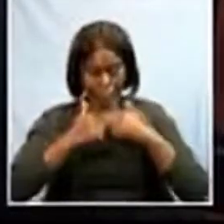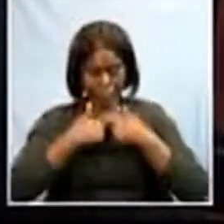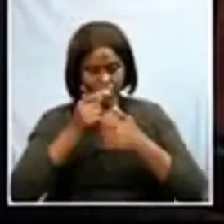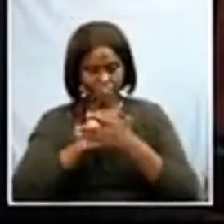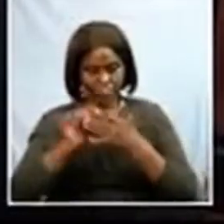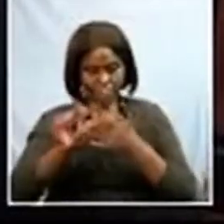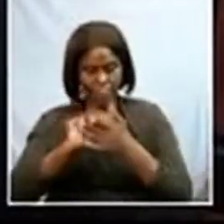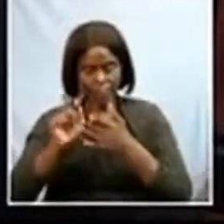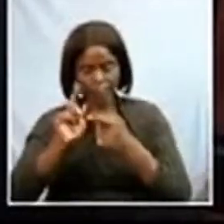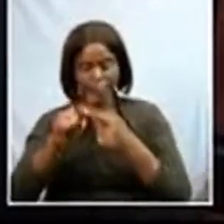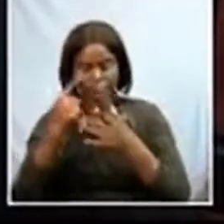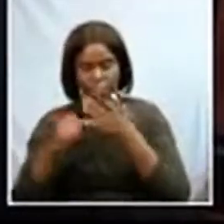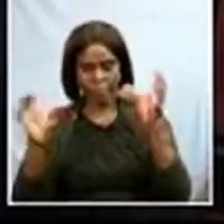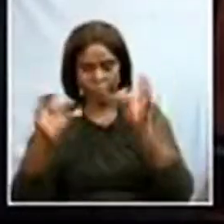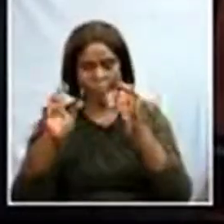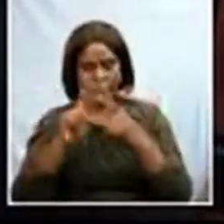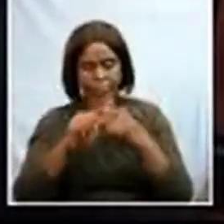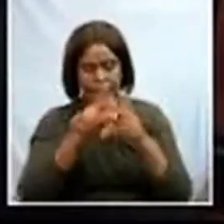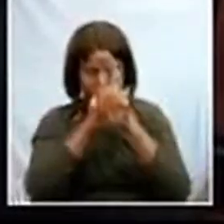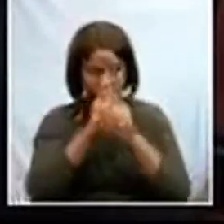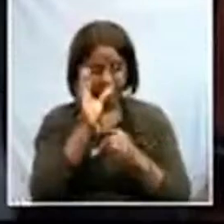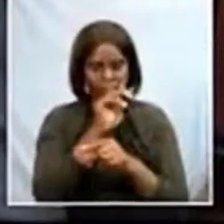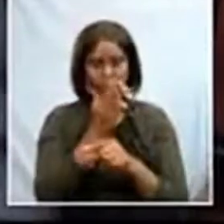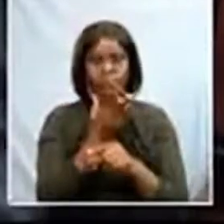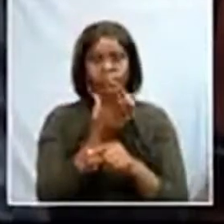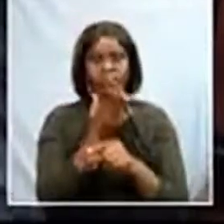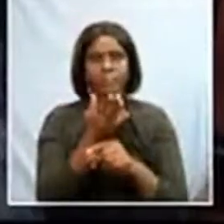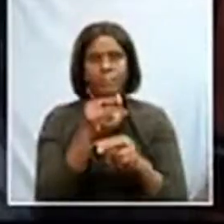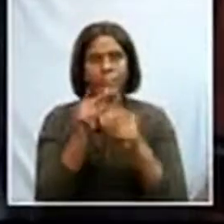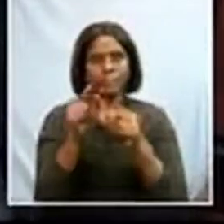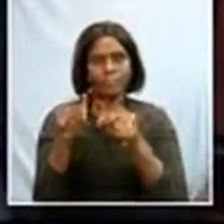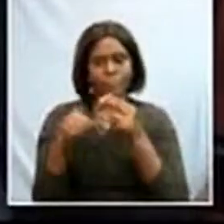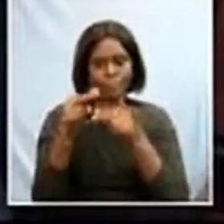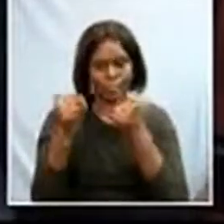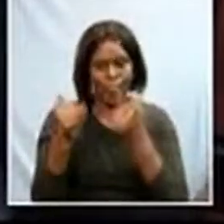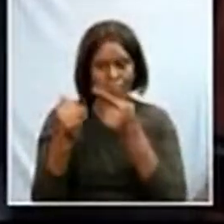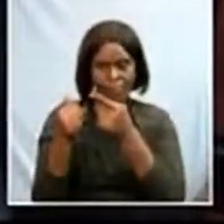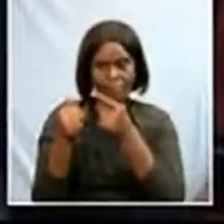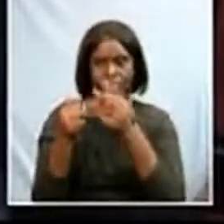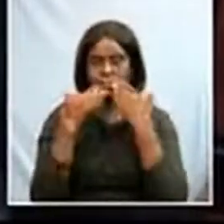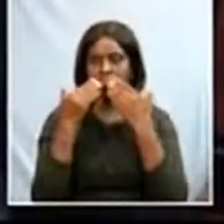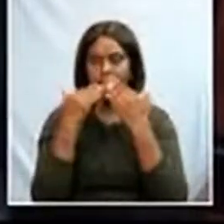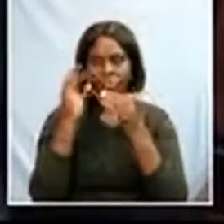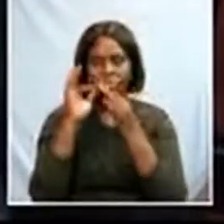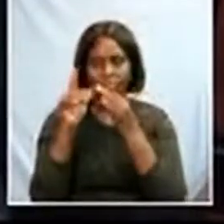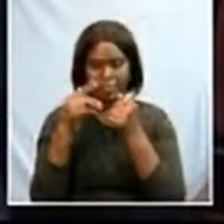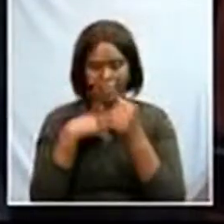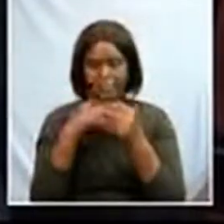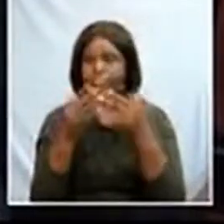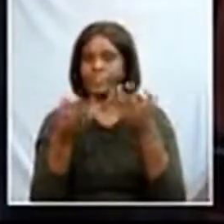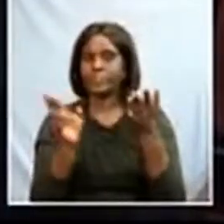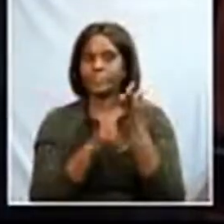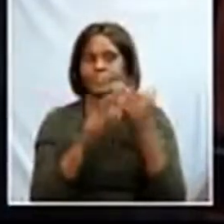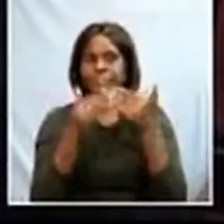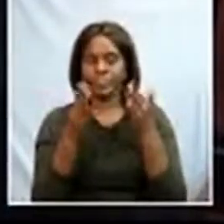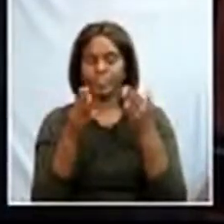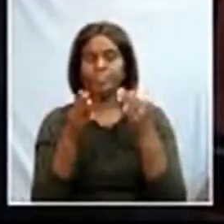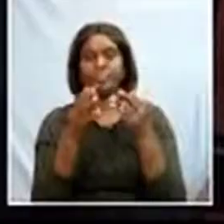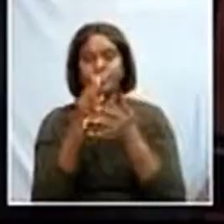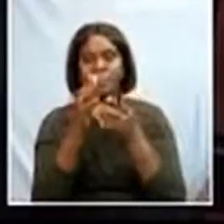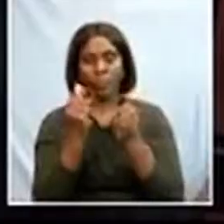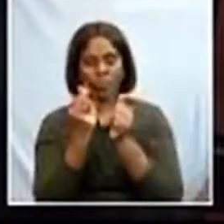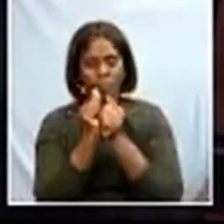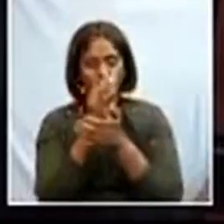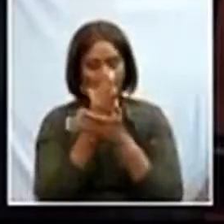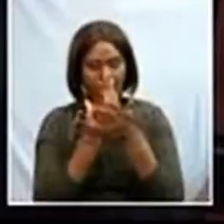written to the committee to decide. Meanwhile, now, thank you if it has reopened. With how many